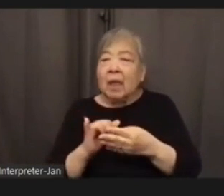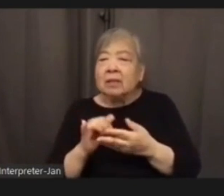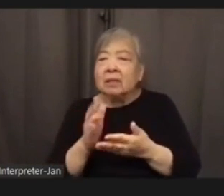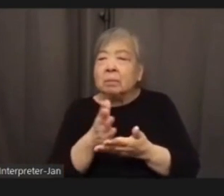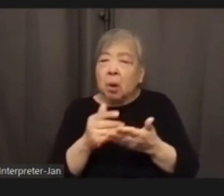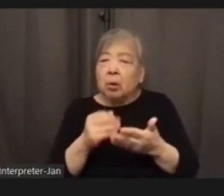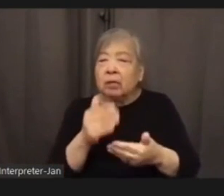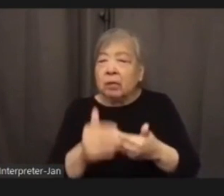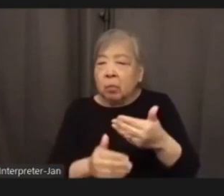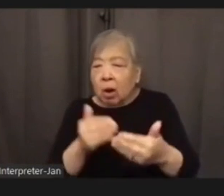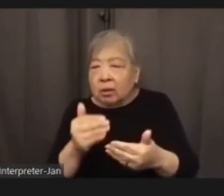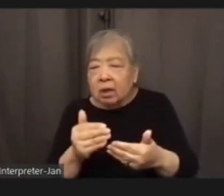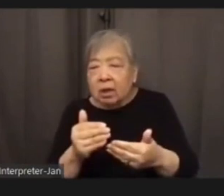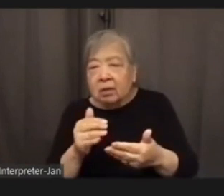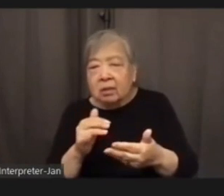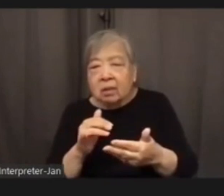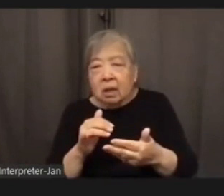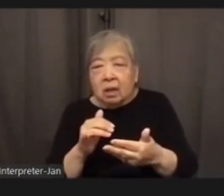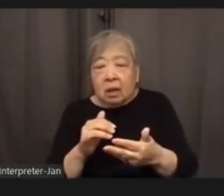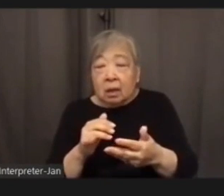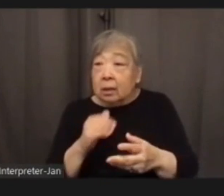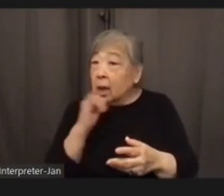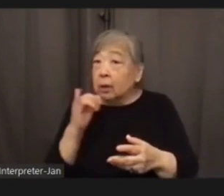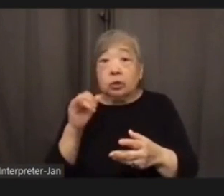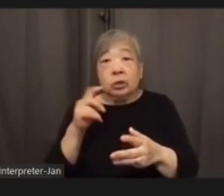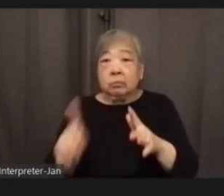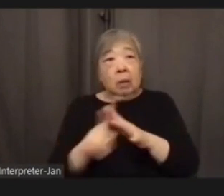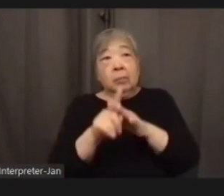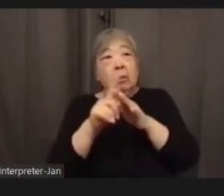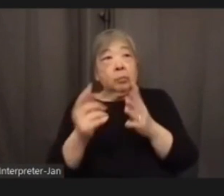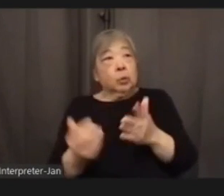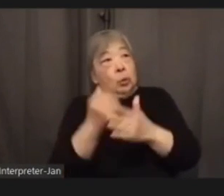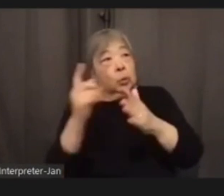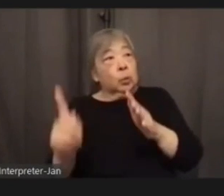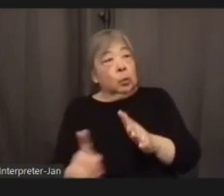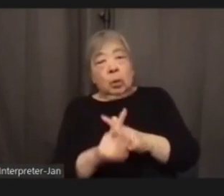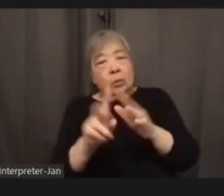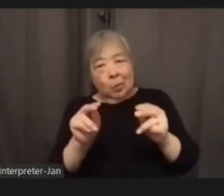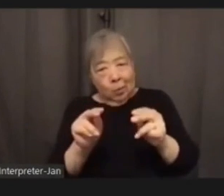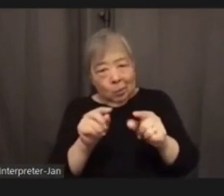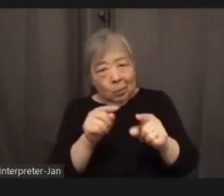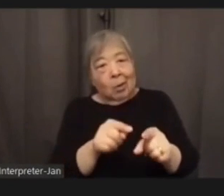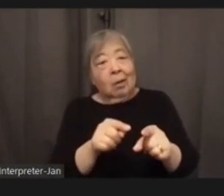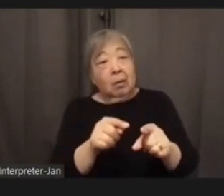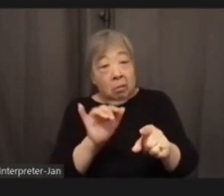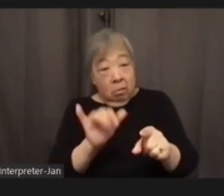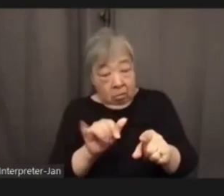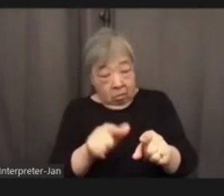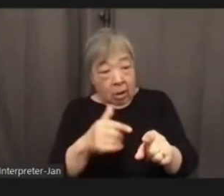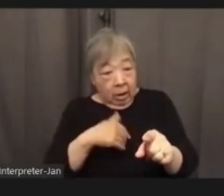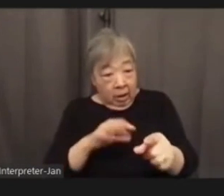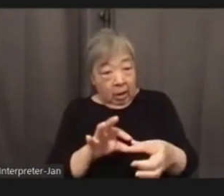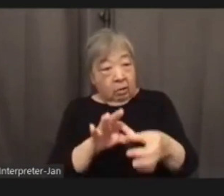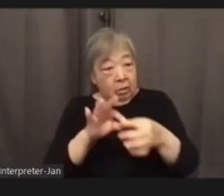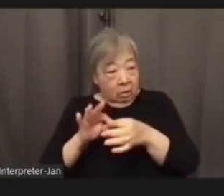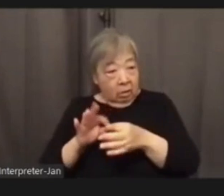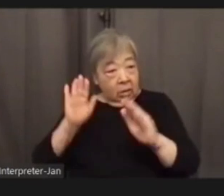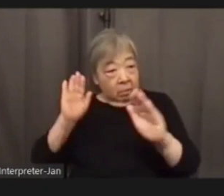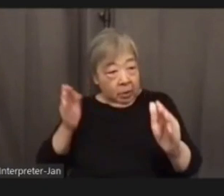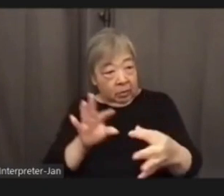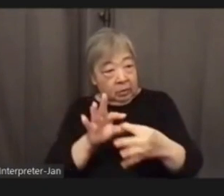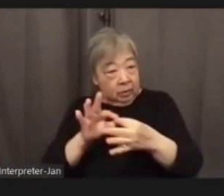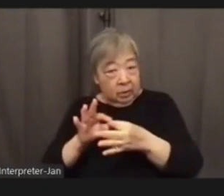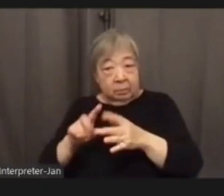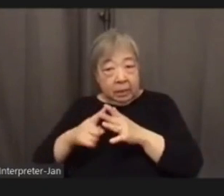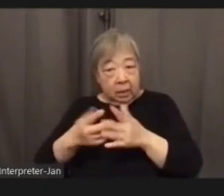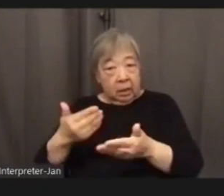It's not, it just didn't pop up out of any nowhere. Right, right, exactly. We had a